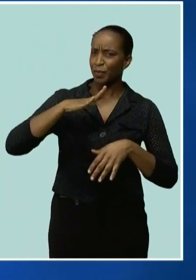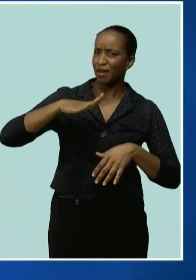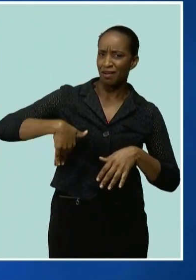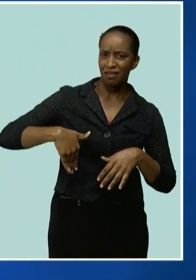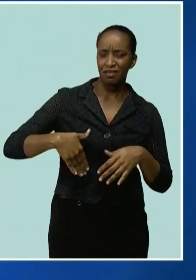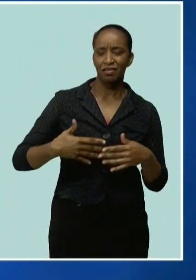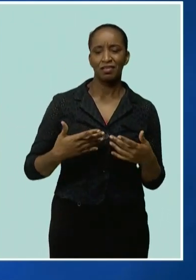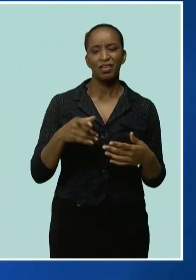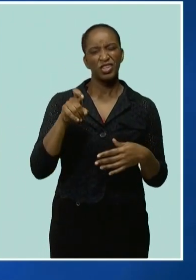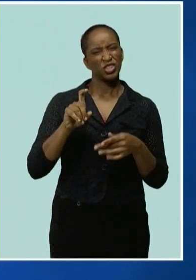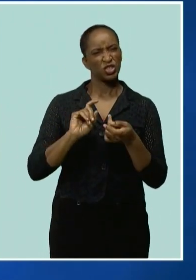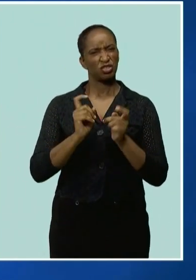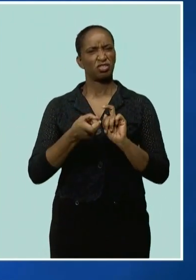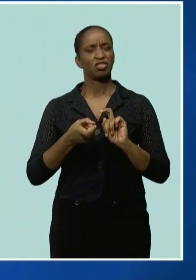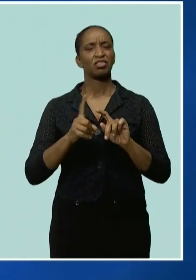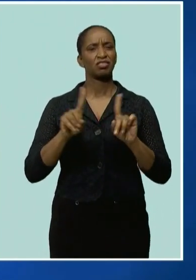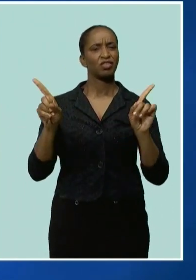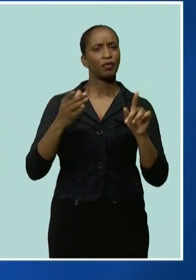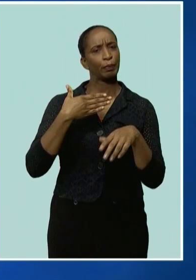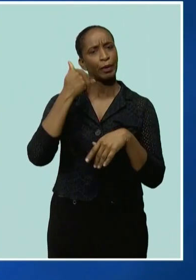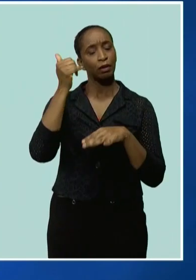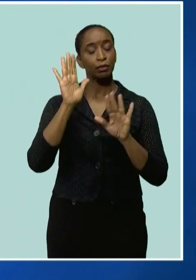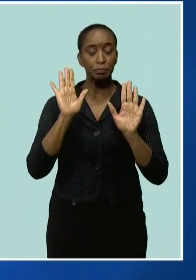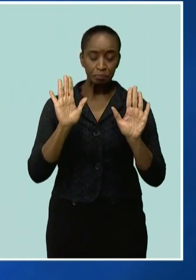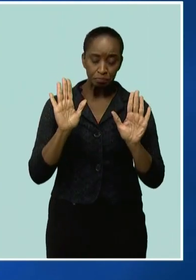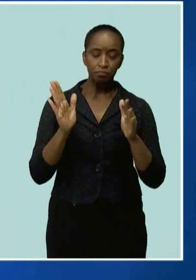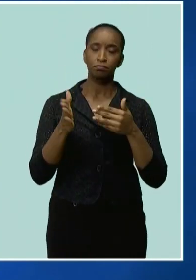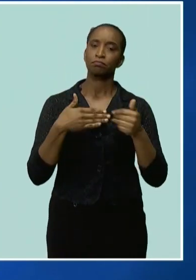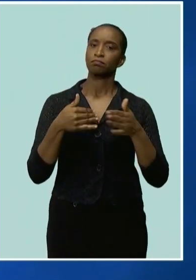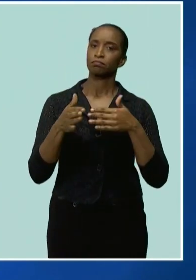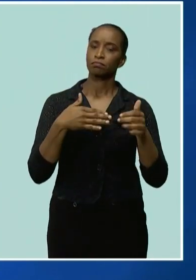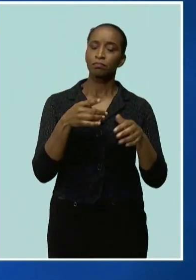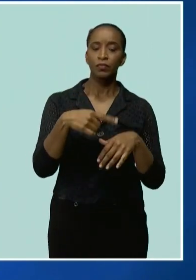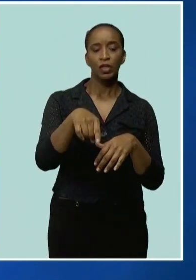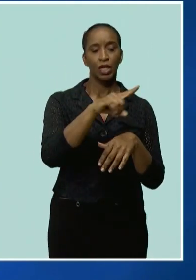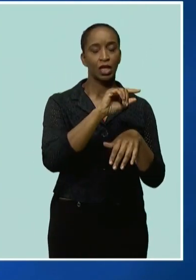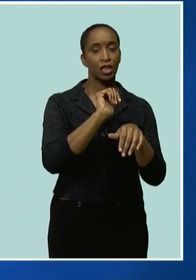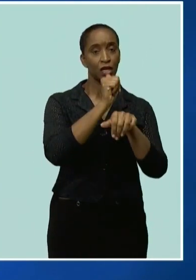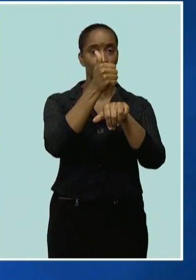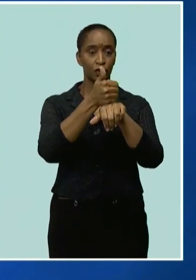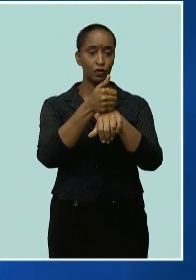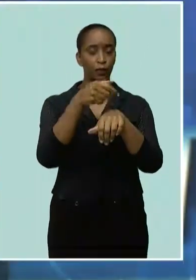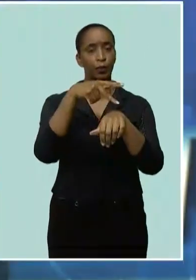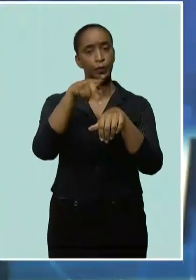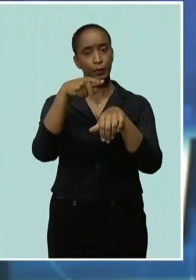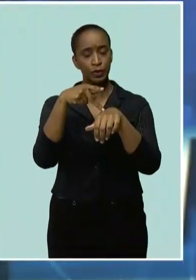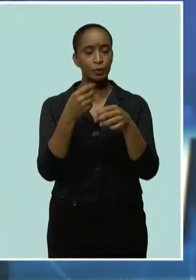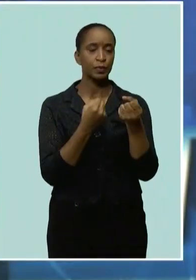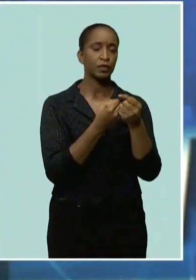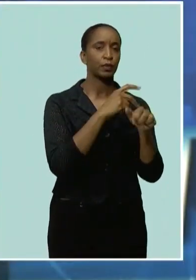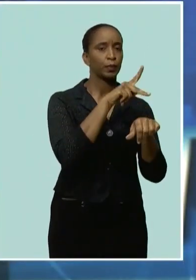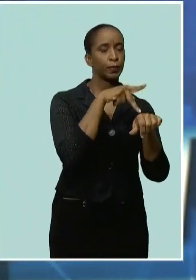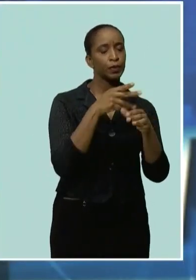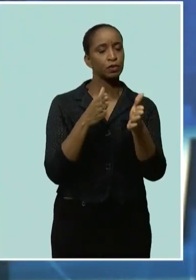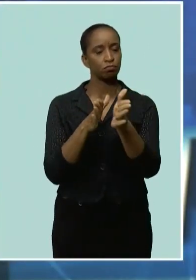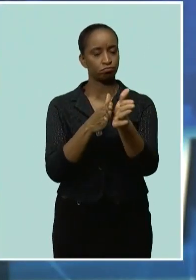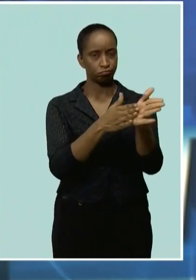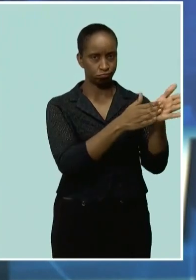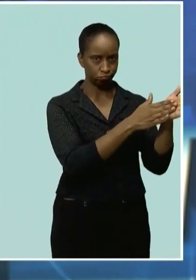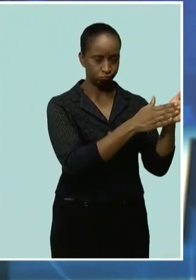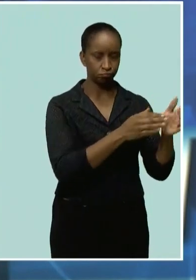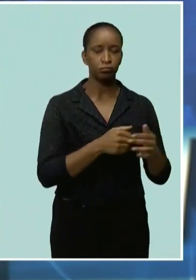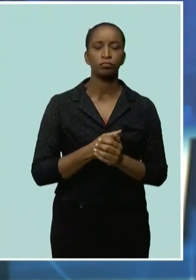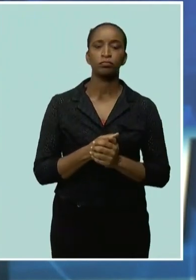once again congratulate those teachers who were appointed to the post of principal and deputy principal. A public service